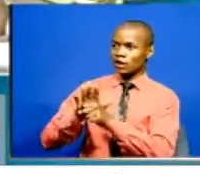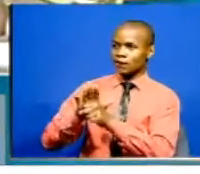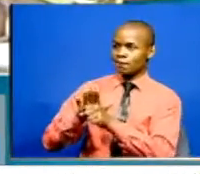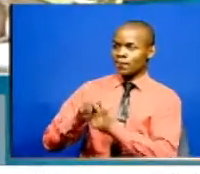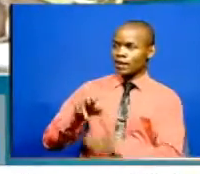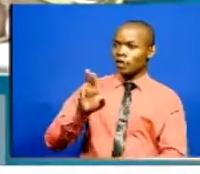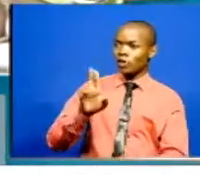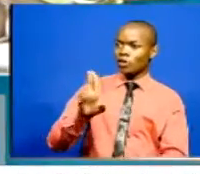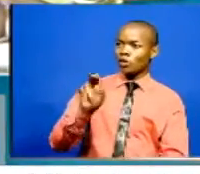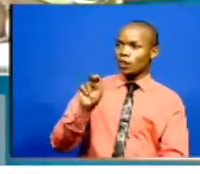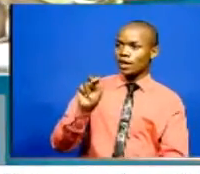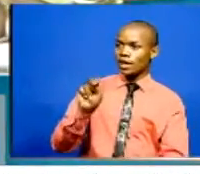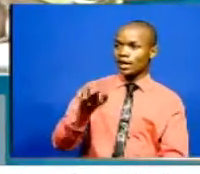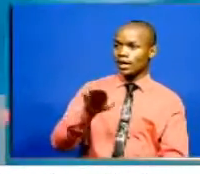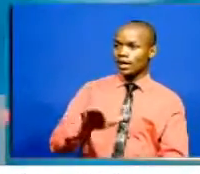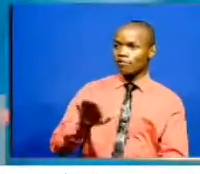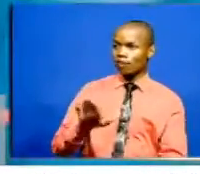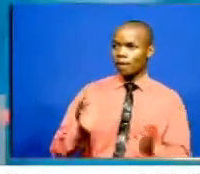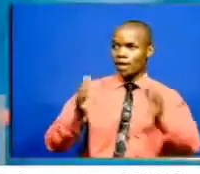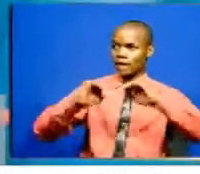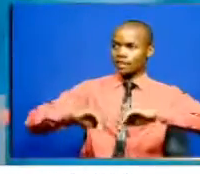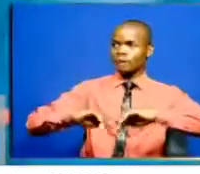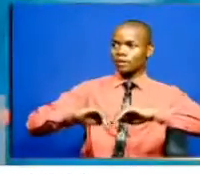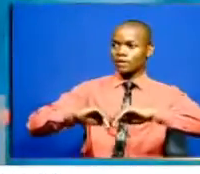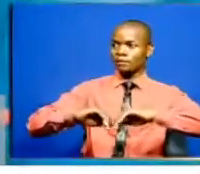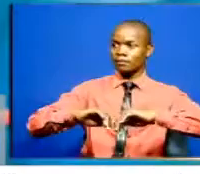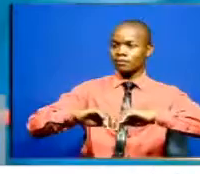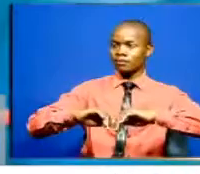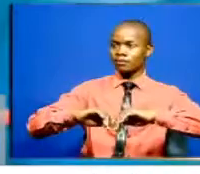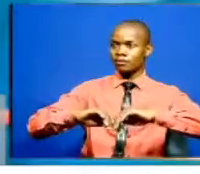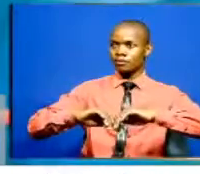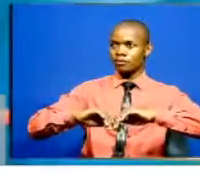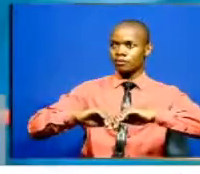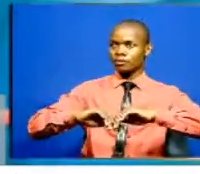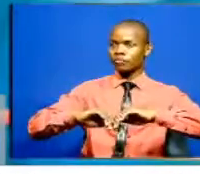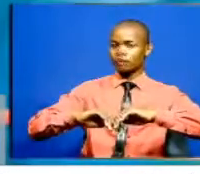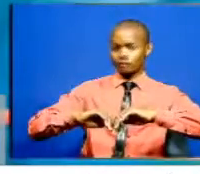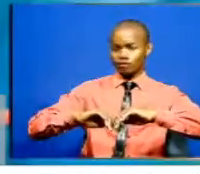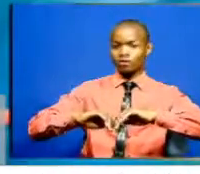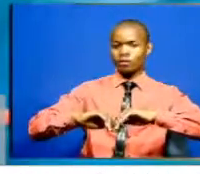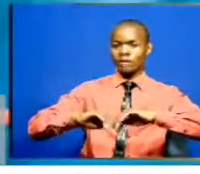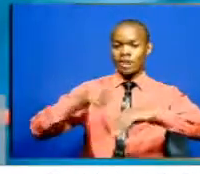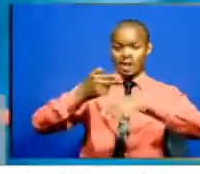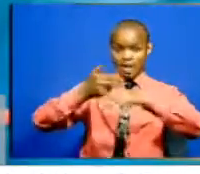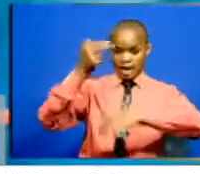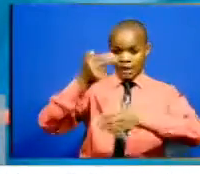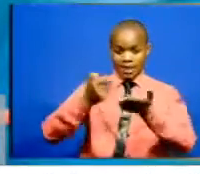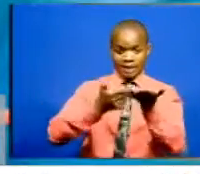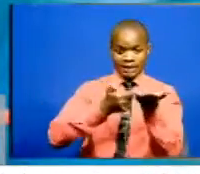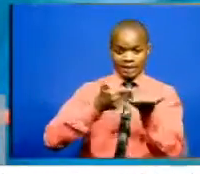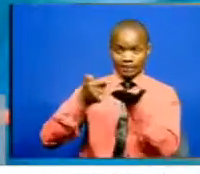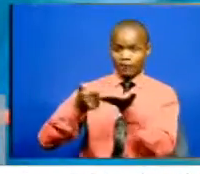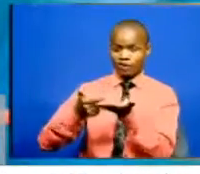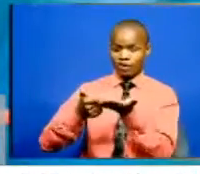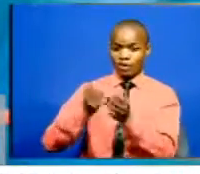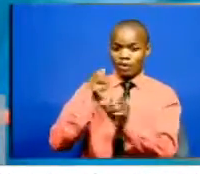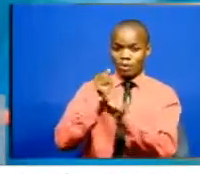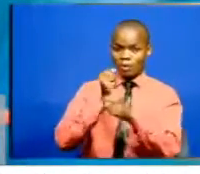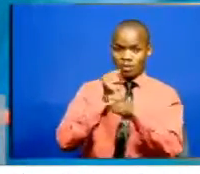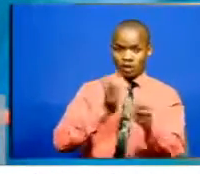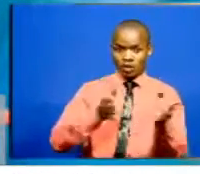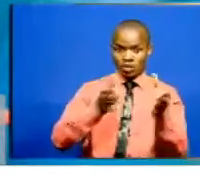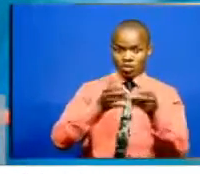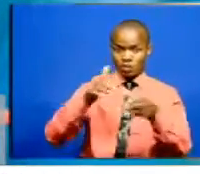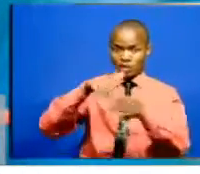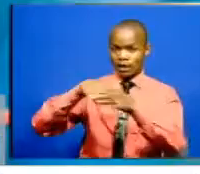Nations Environment Assembly is the highest decision-making body on the global